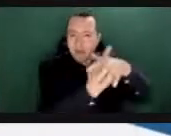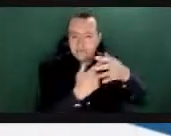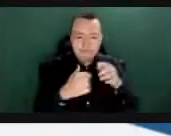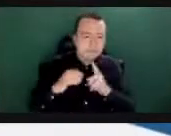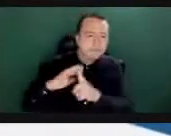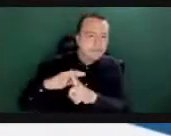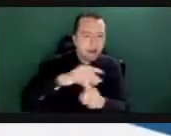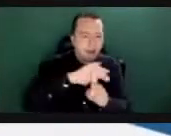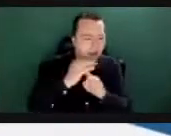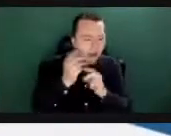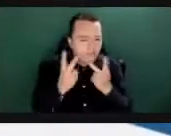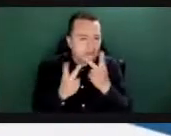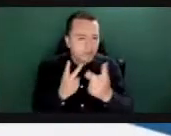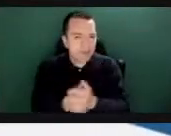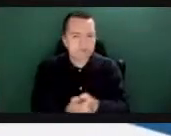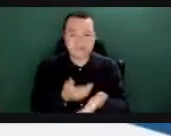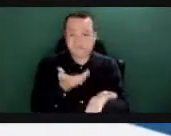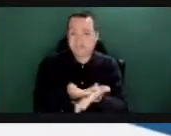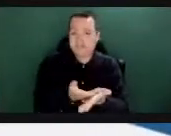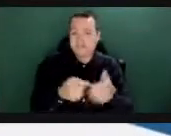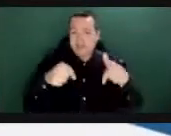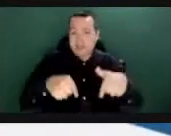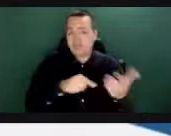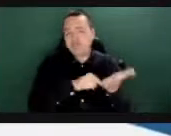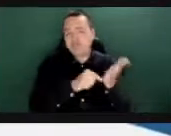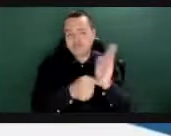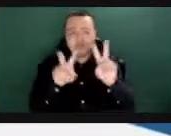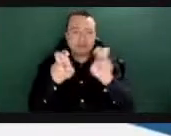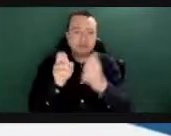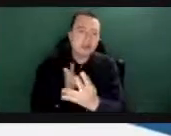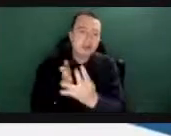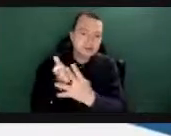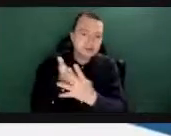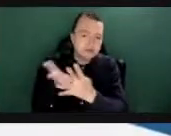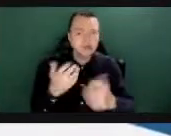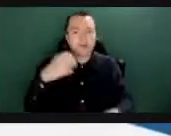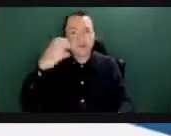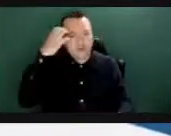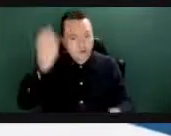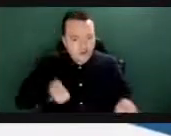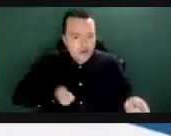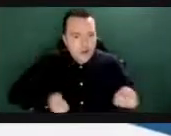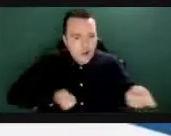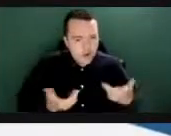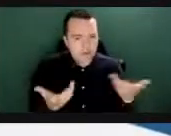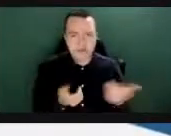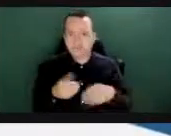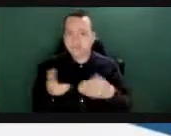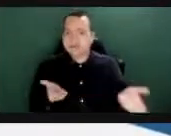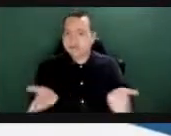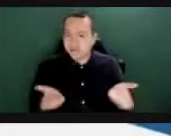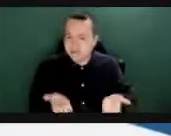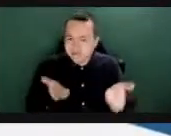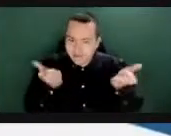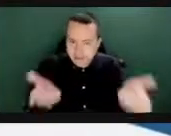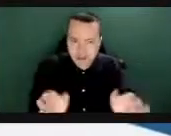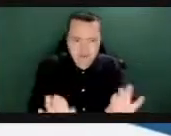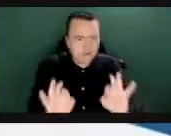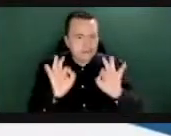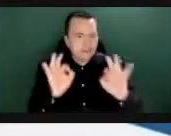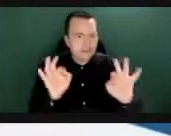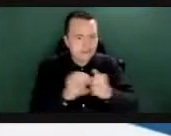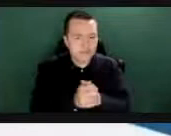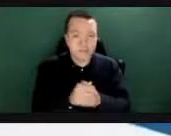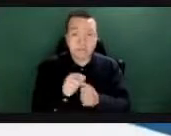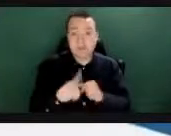governance, knowledge use and delivery of health services, and issues around the health workforce. They are specifically